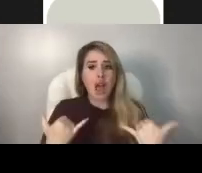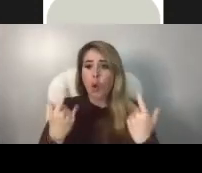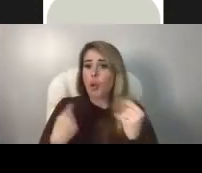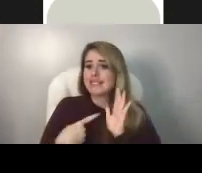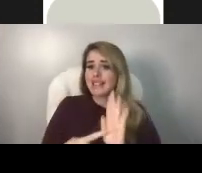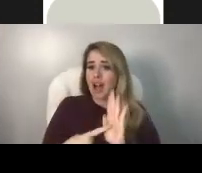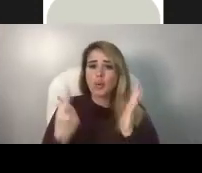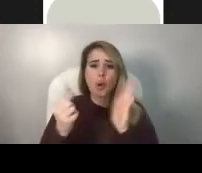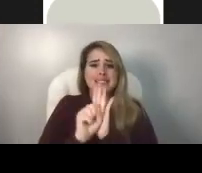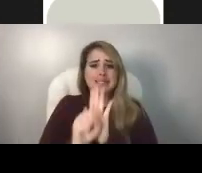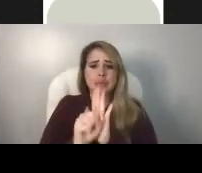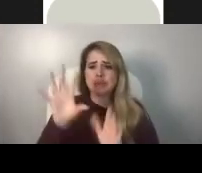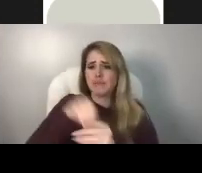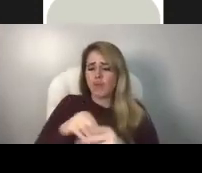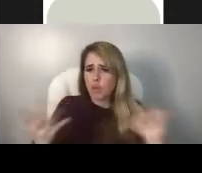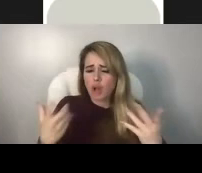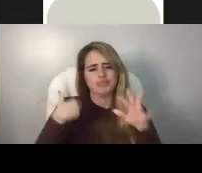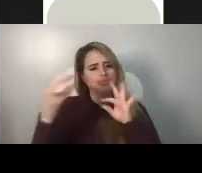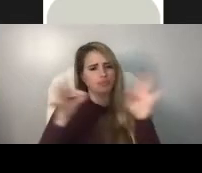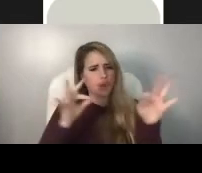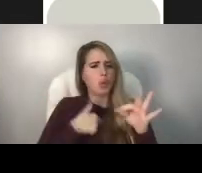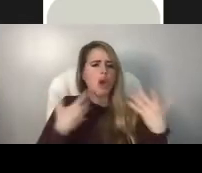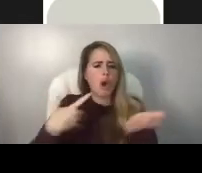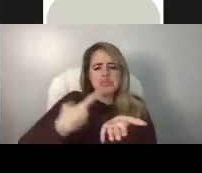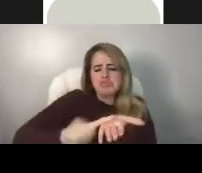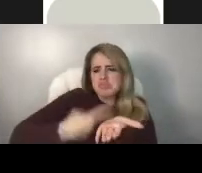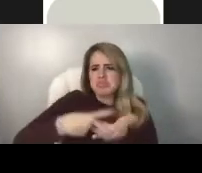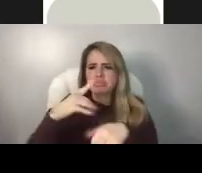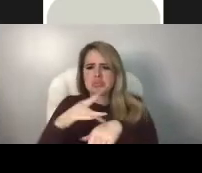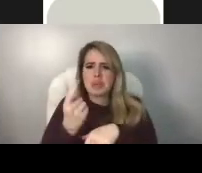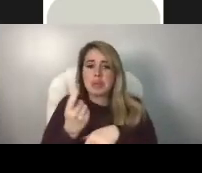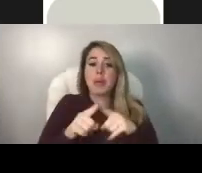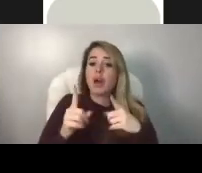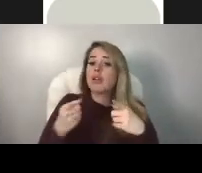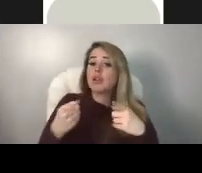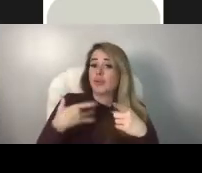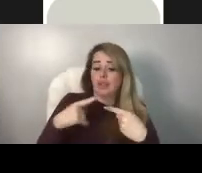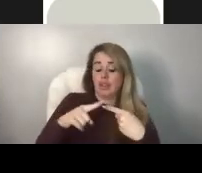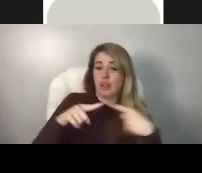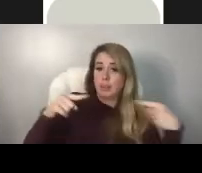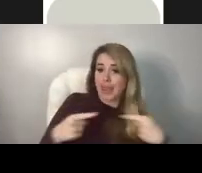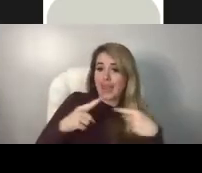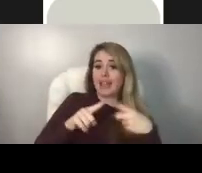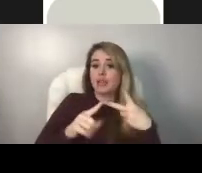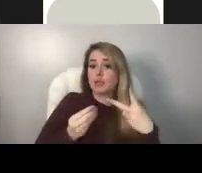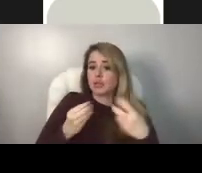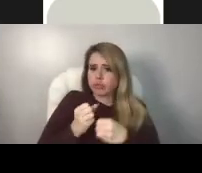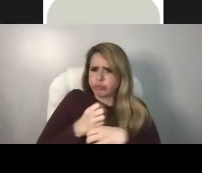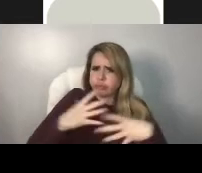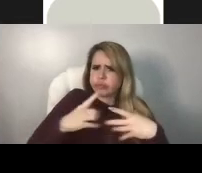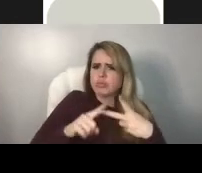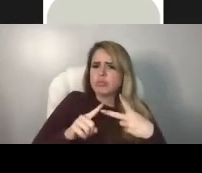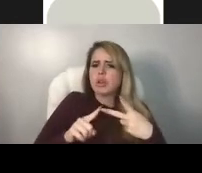of arthritis? Well, we've sort of talked about this a little bit, but pain, swelling, warmth,